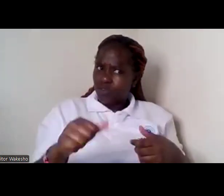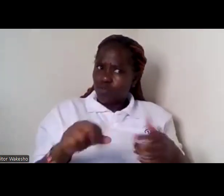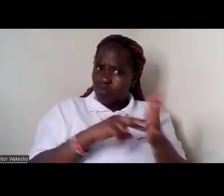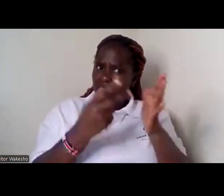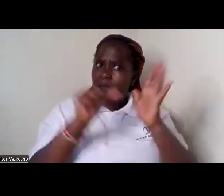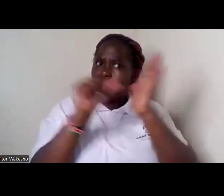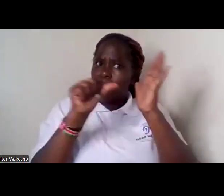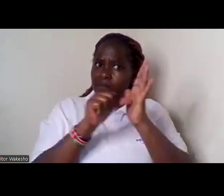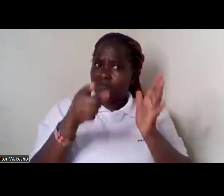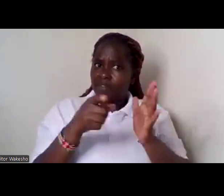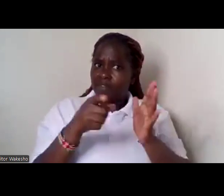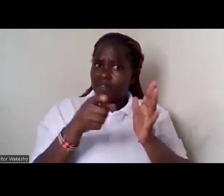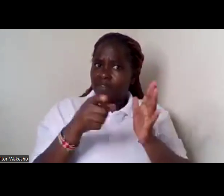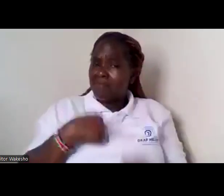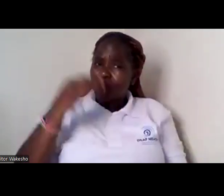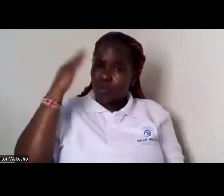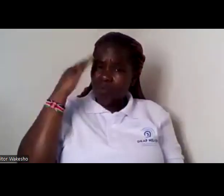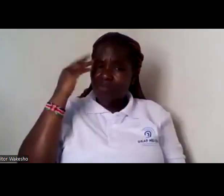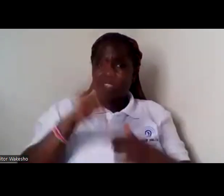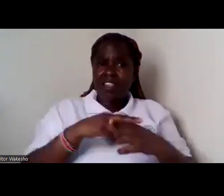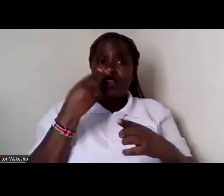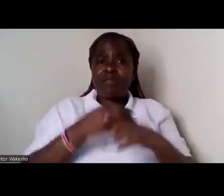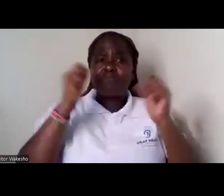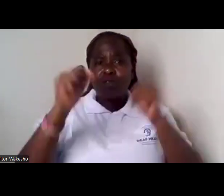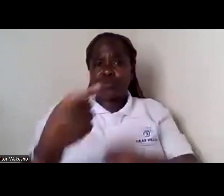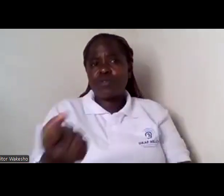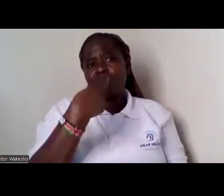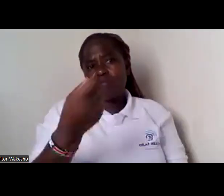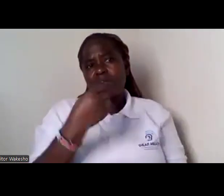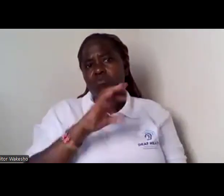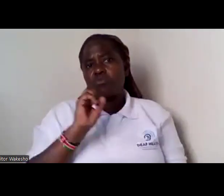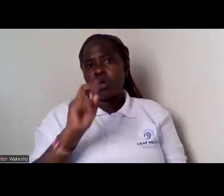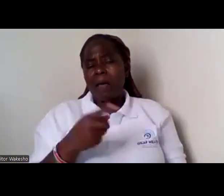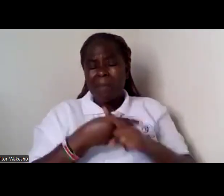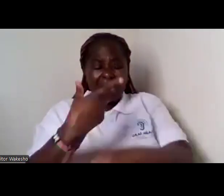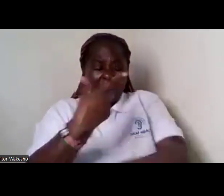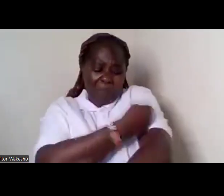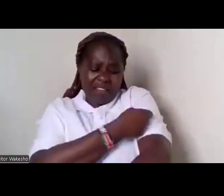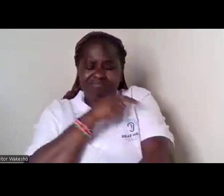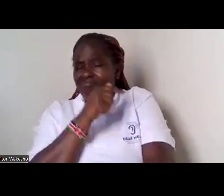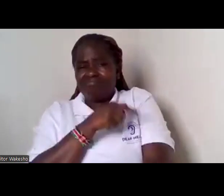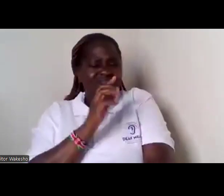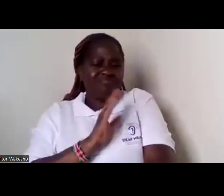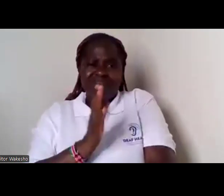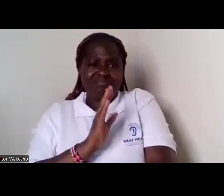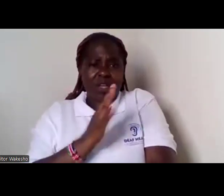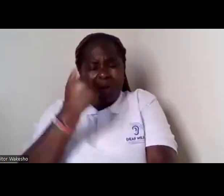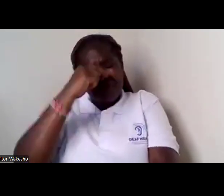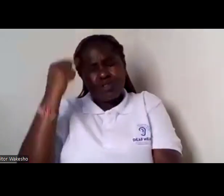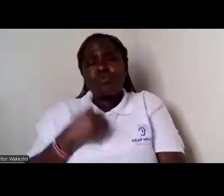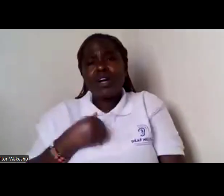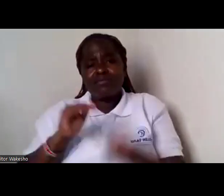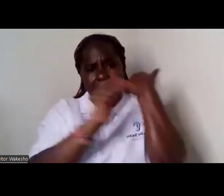They say, if I had known, I would have just eaten the pills or the patch, since I wanted to get pregnant in a short